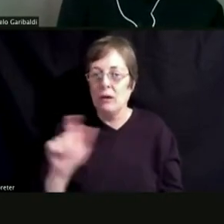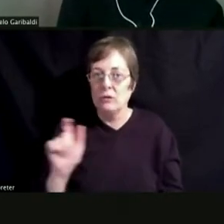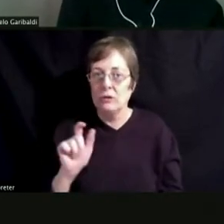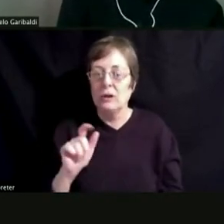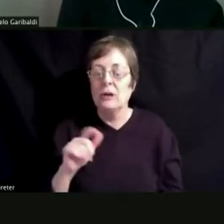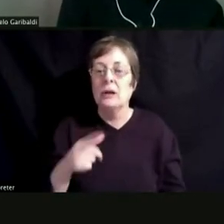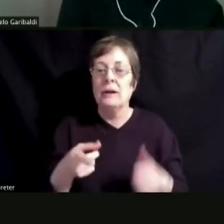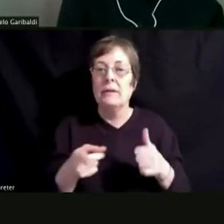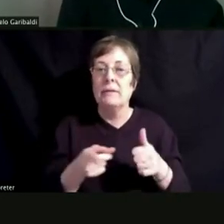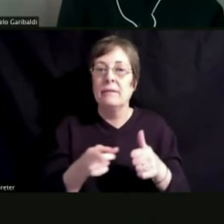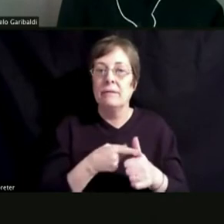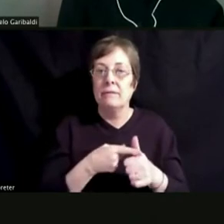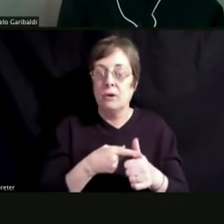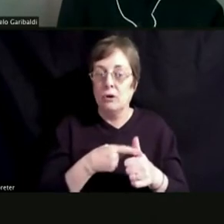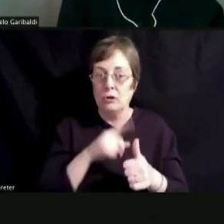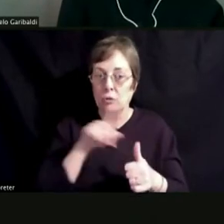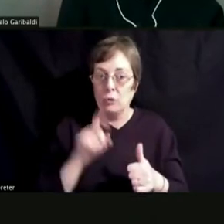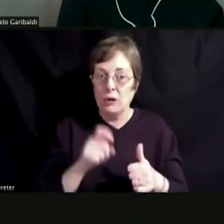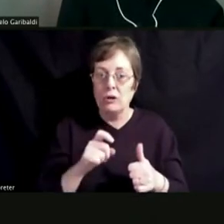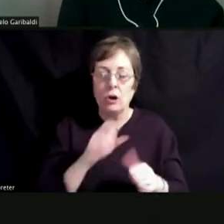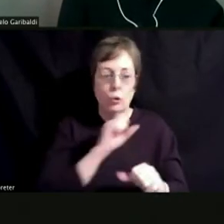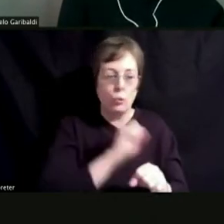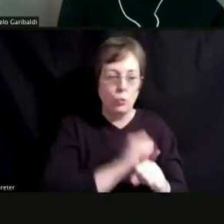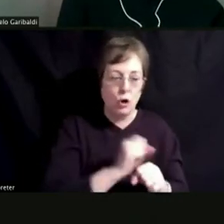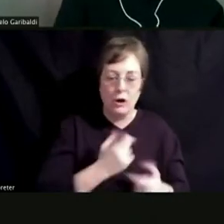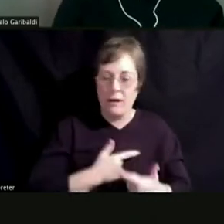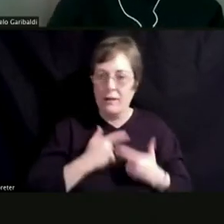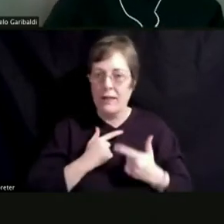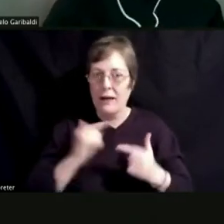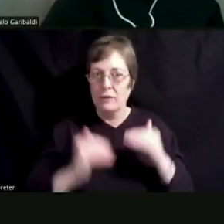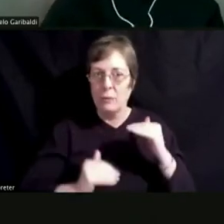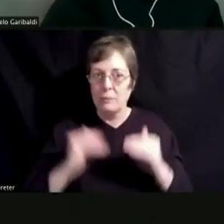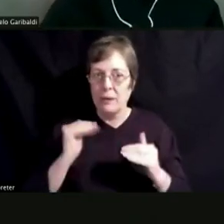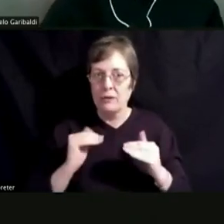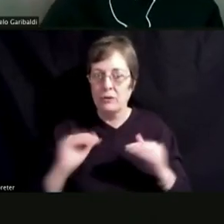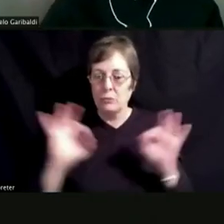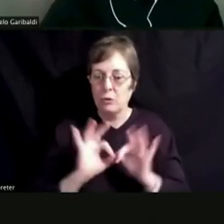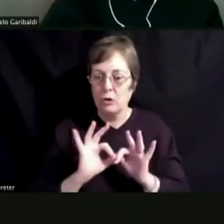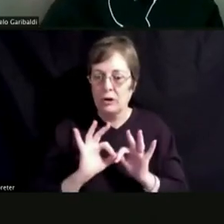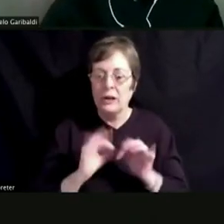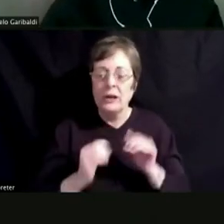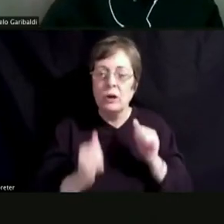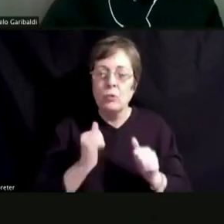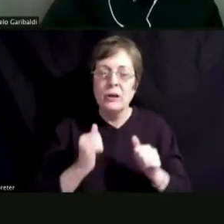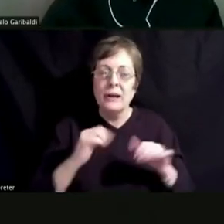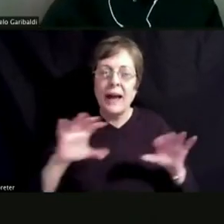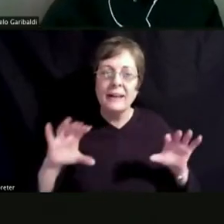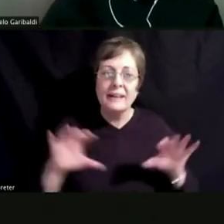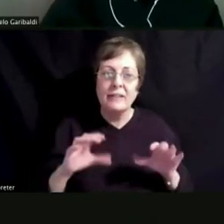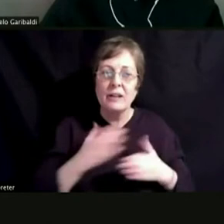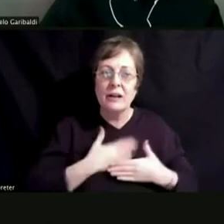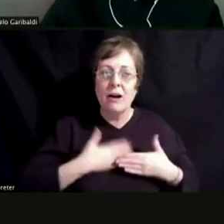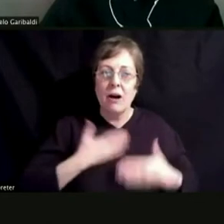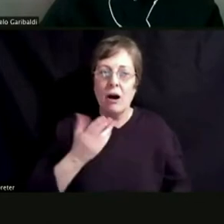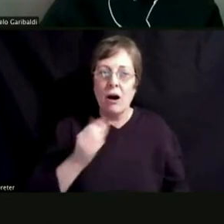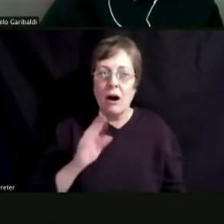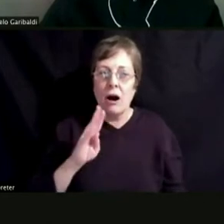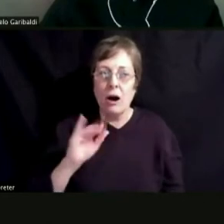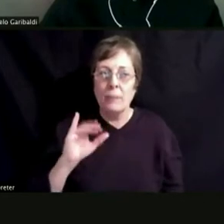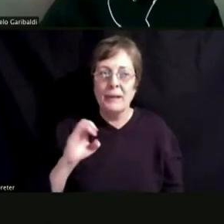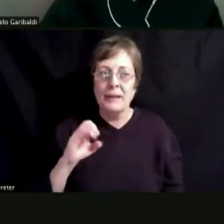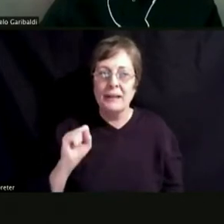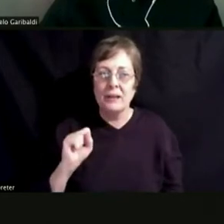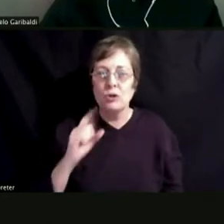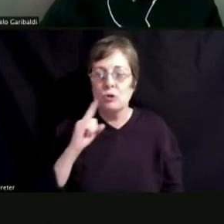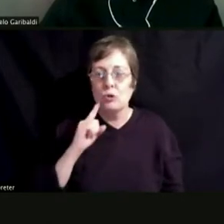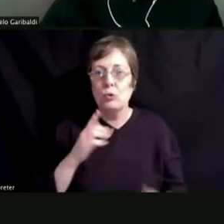work-life balance is so important. What activities or hobbies do you do to relax? And just a reminder, you want to keep these really short so we